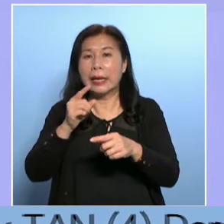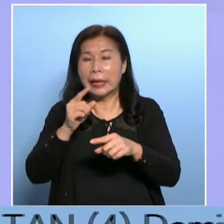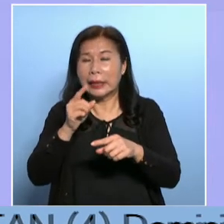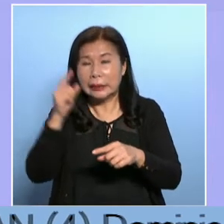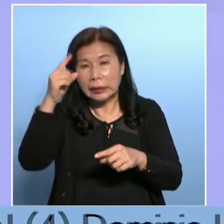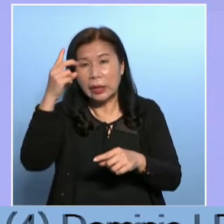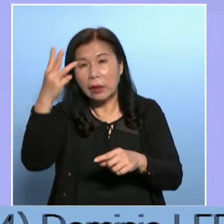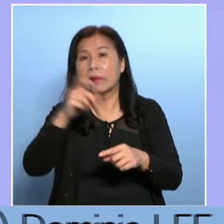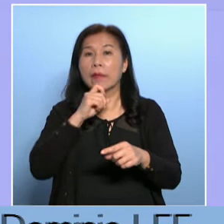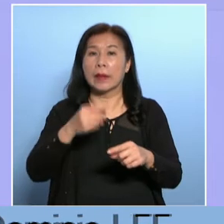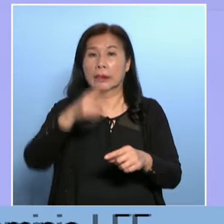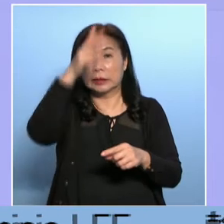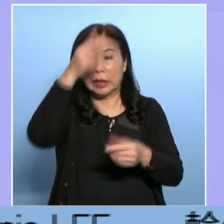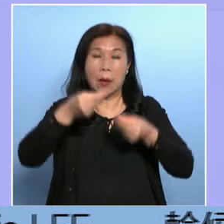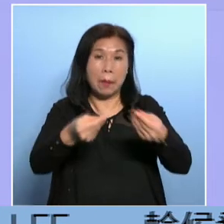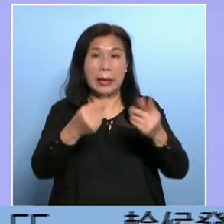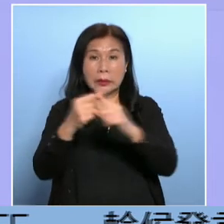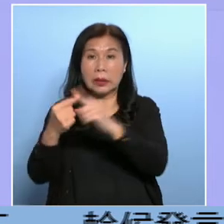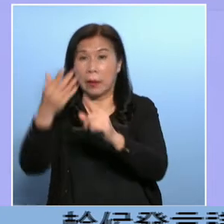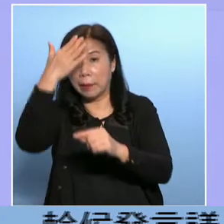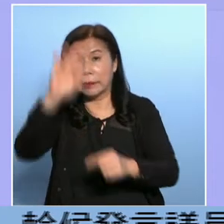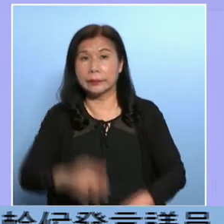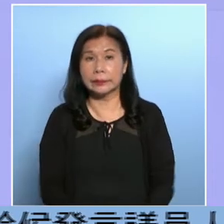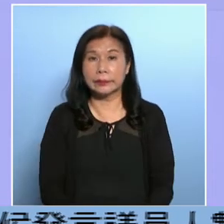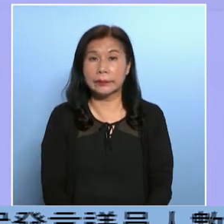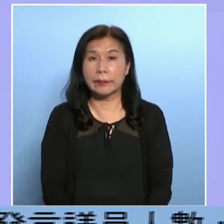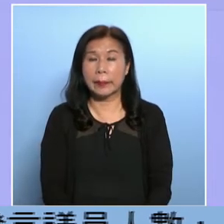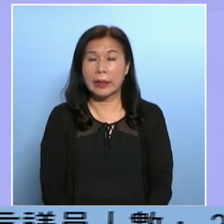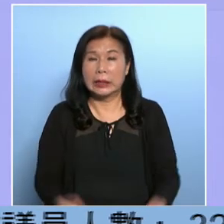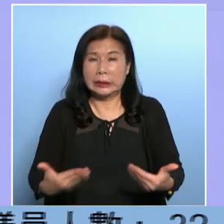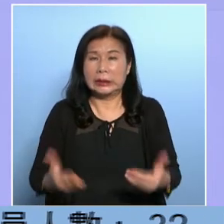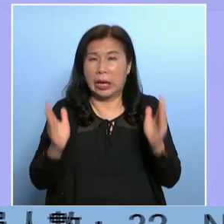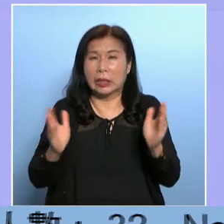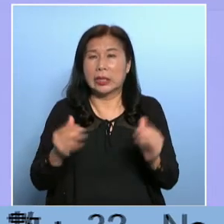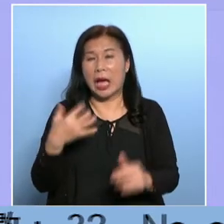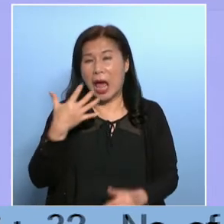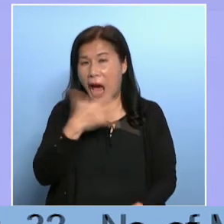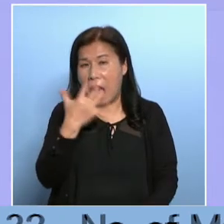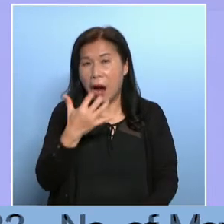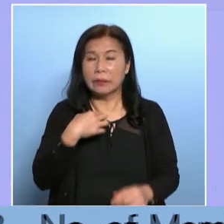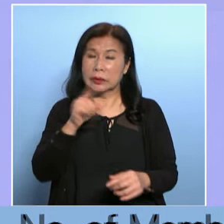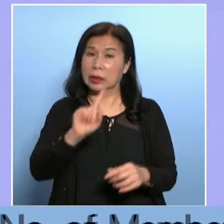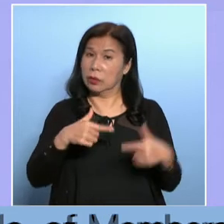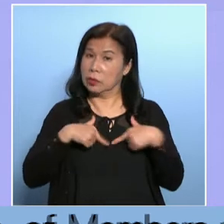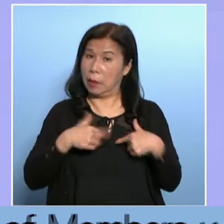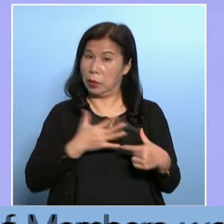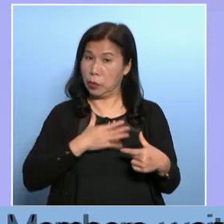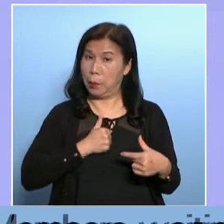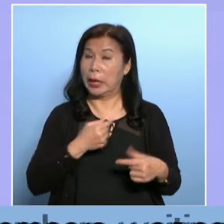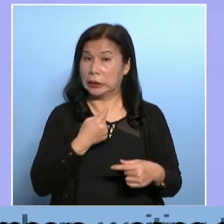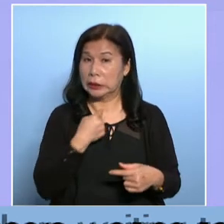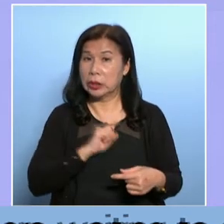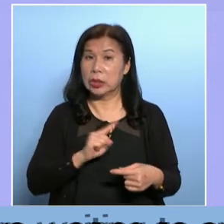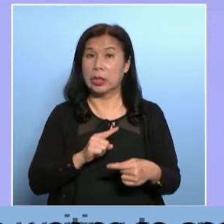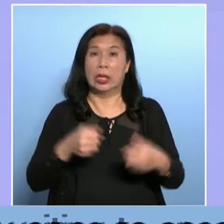time. I hope that the government can let the public know that it's such a challenging period, we must be